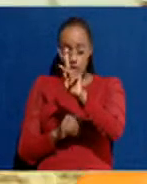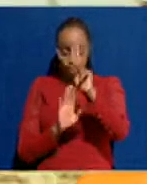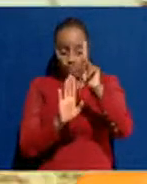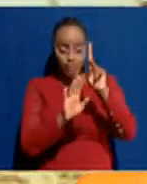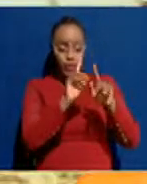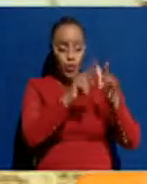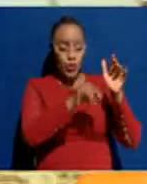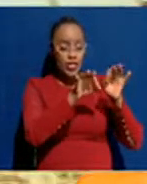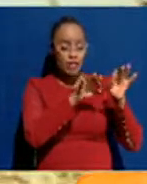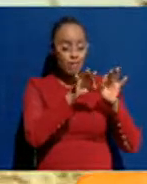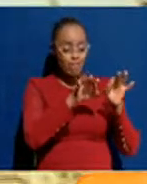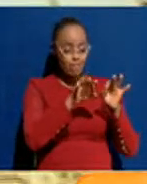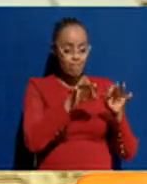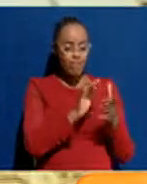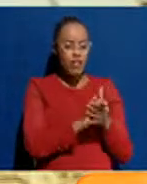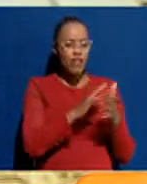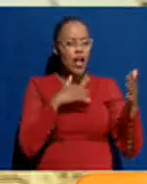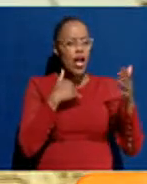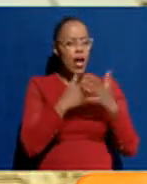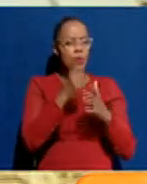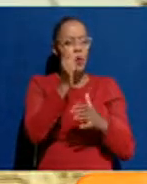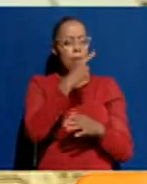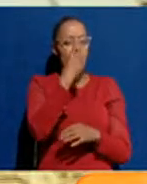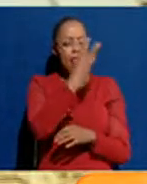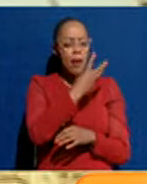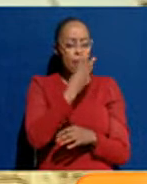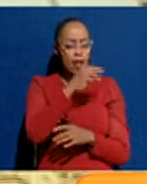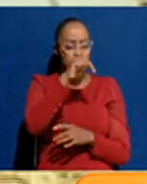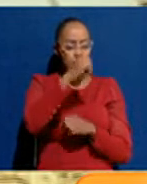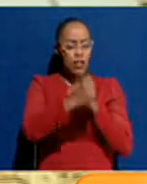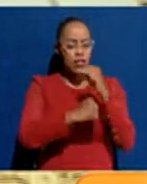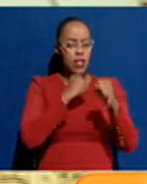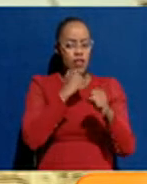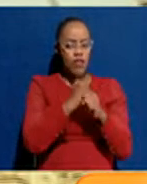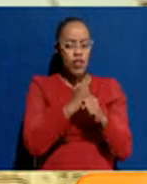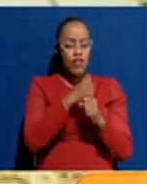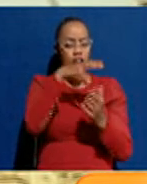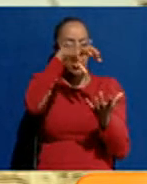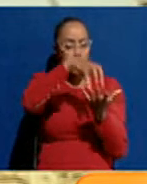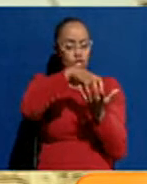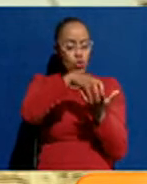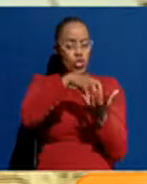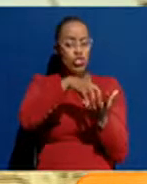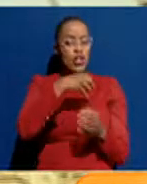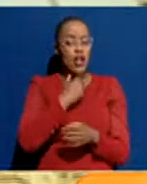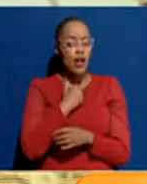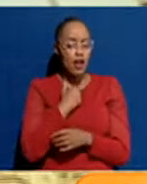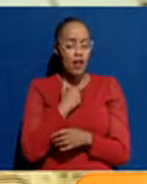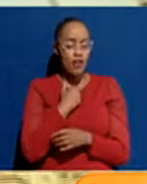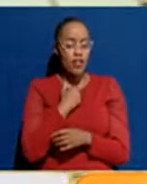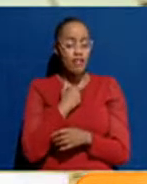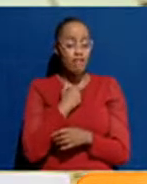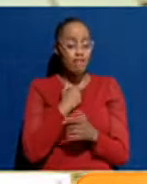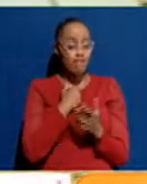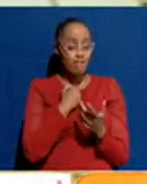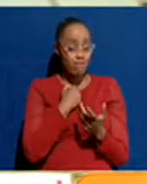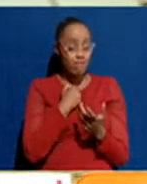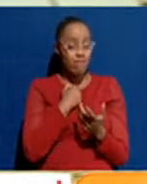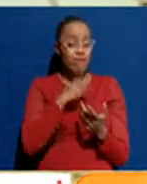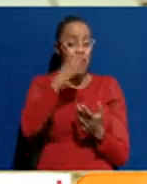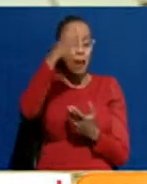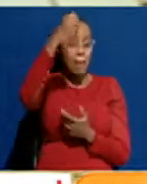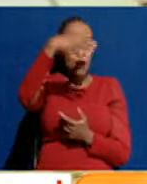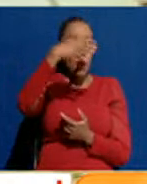Sam, up to the month of March this year, mm-hmm. we had a situation where there was the